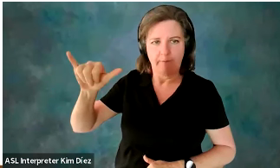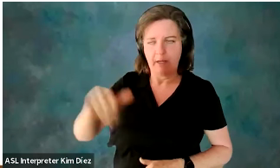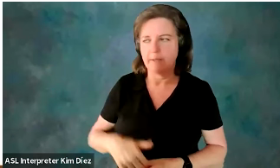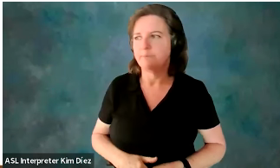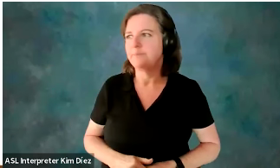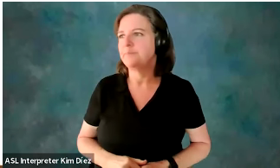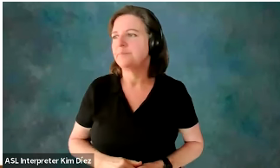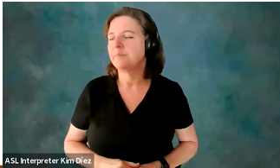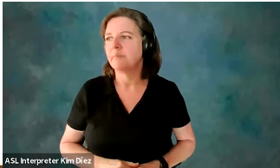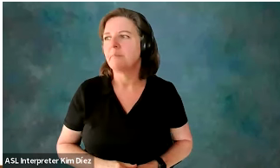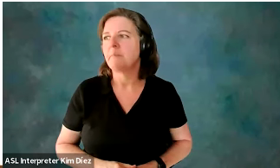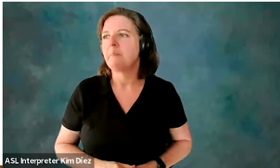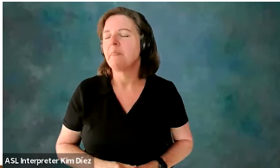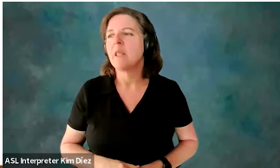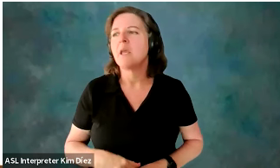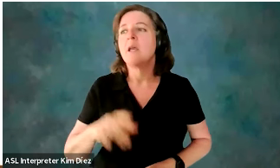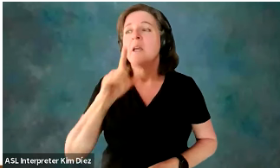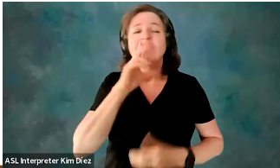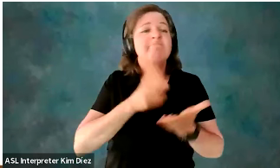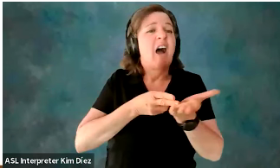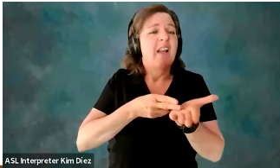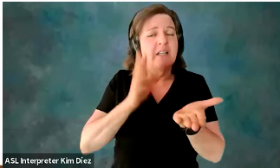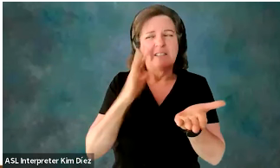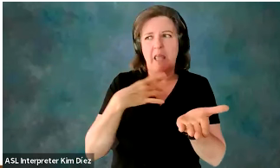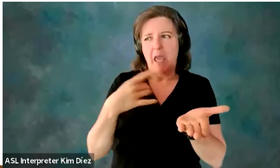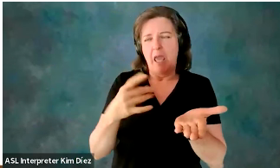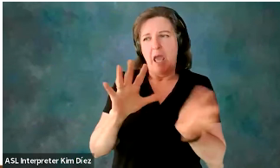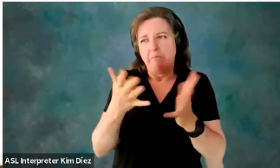I would like to discuss a little